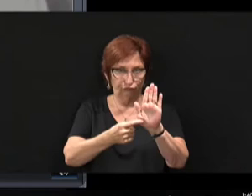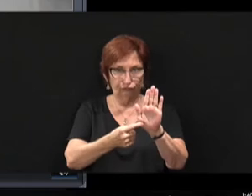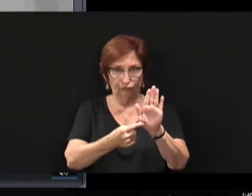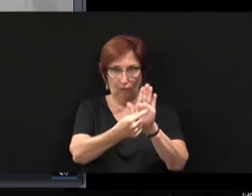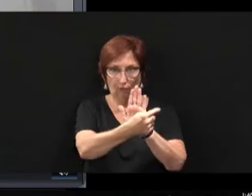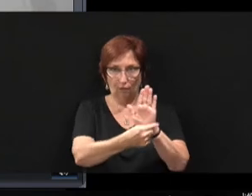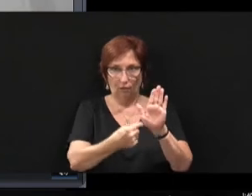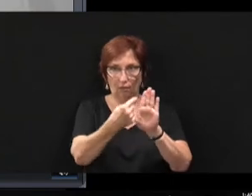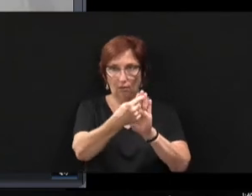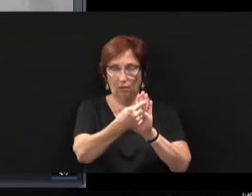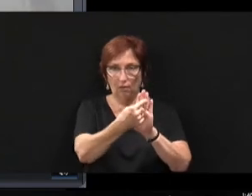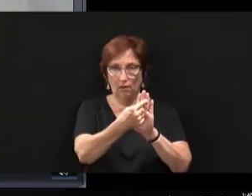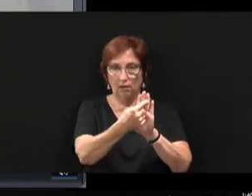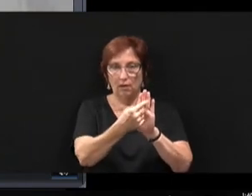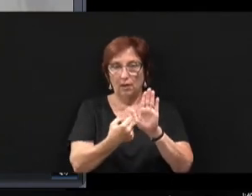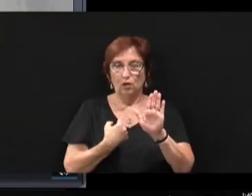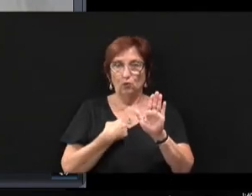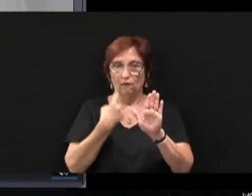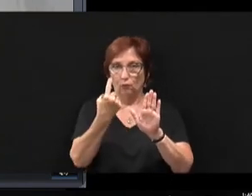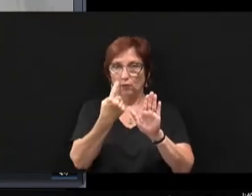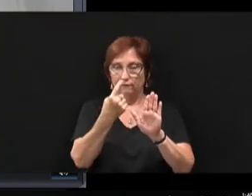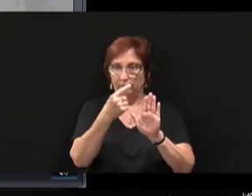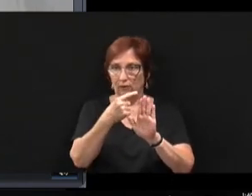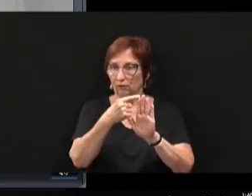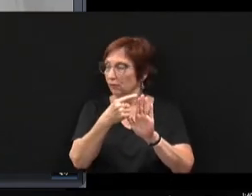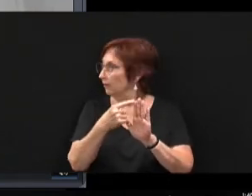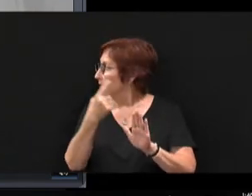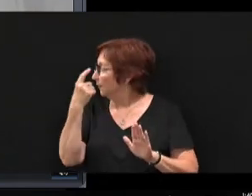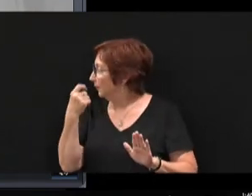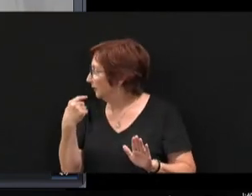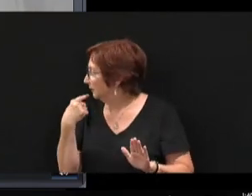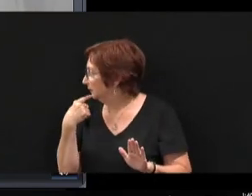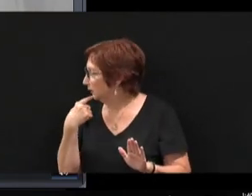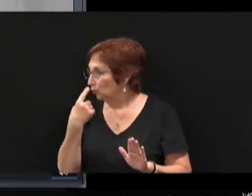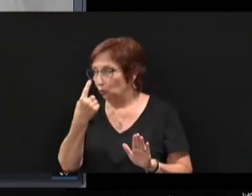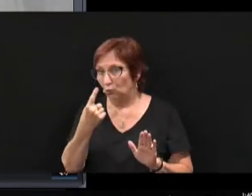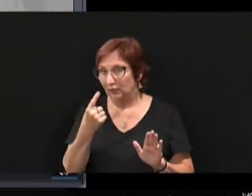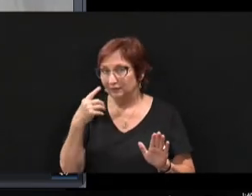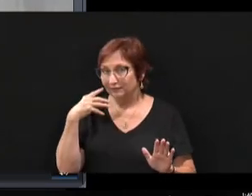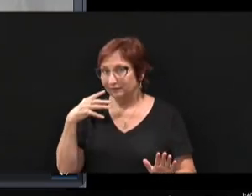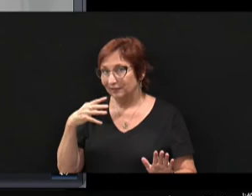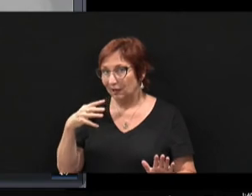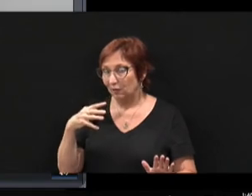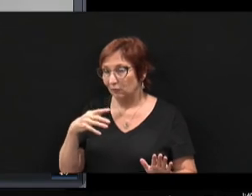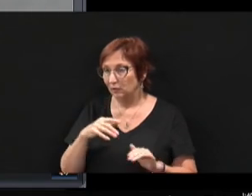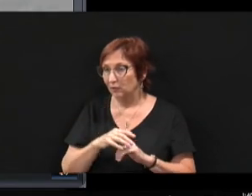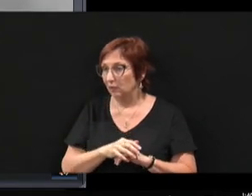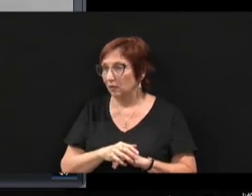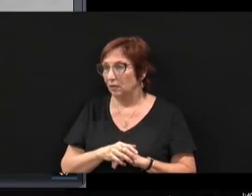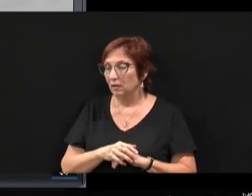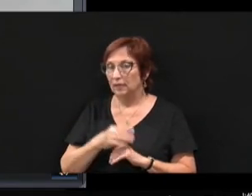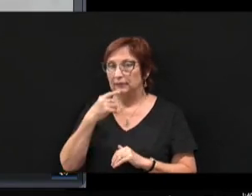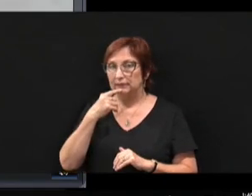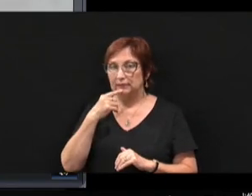and you put one finger, because it only says one sound, and then the student says back, wha.